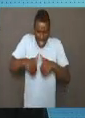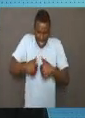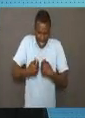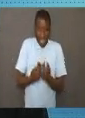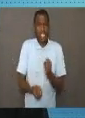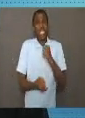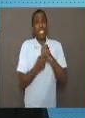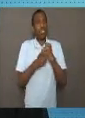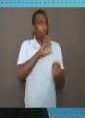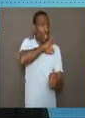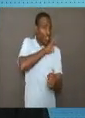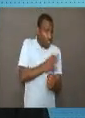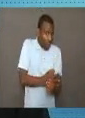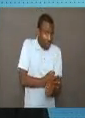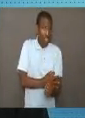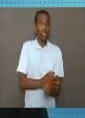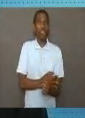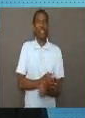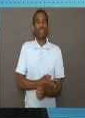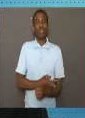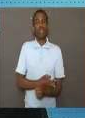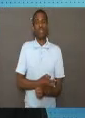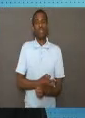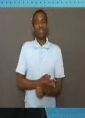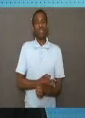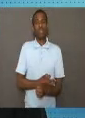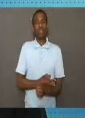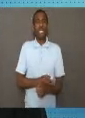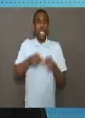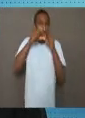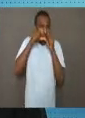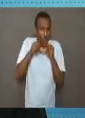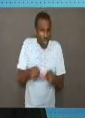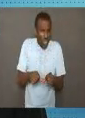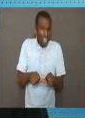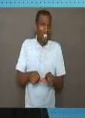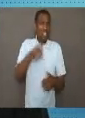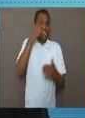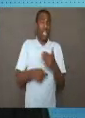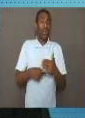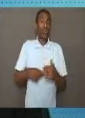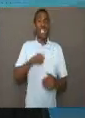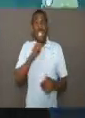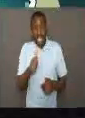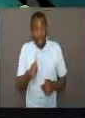the restoring force is not a constant value.